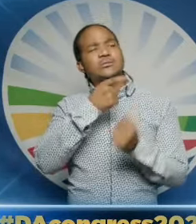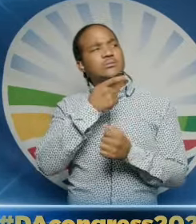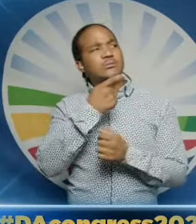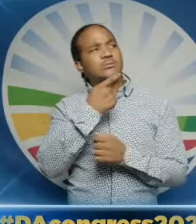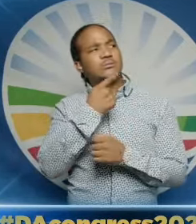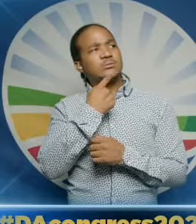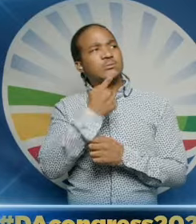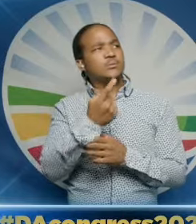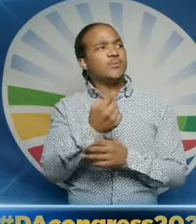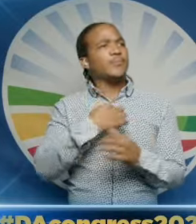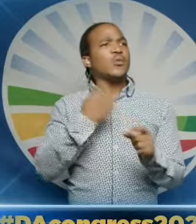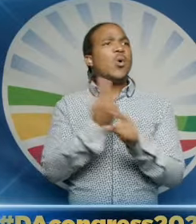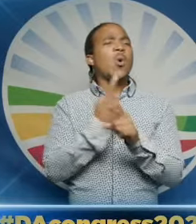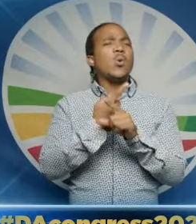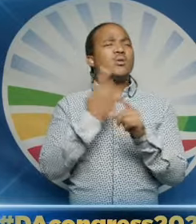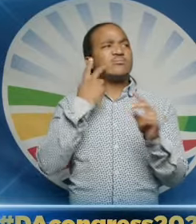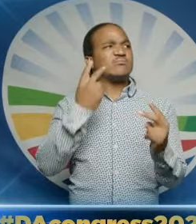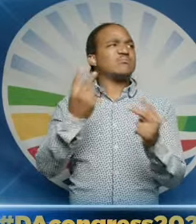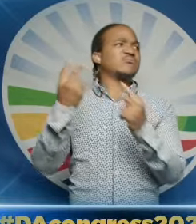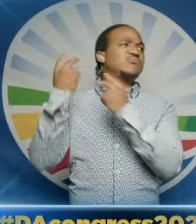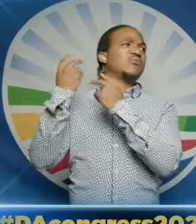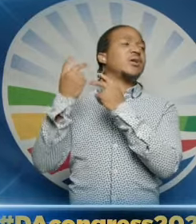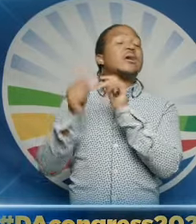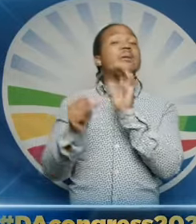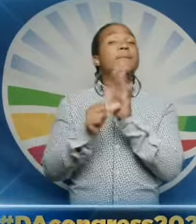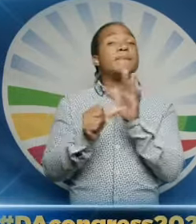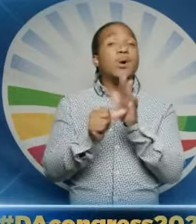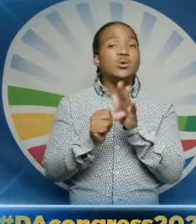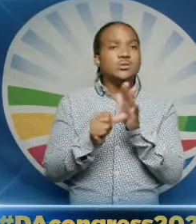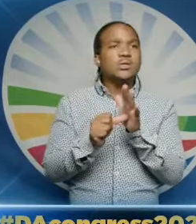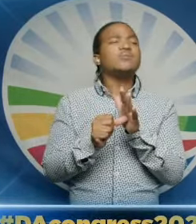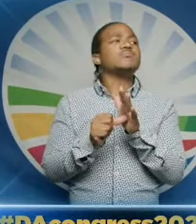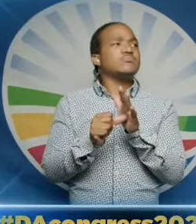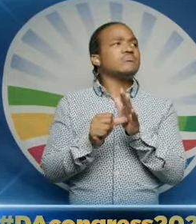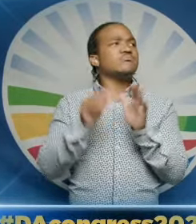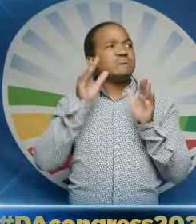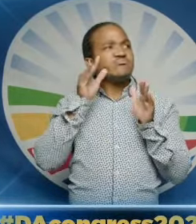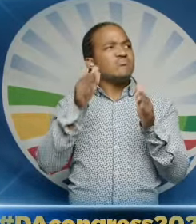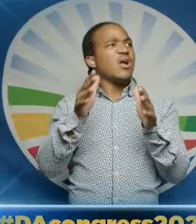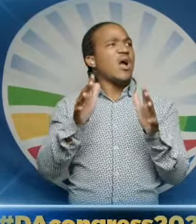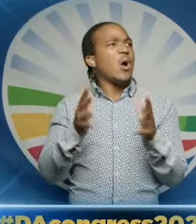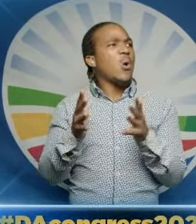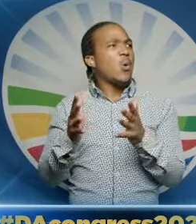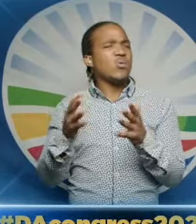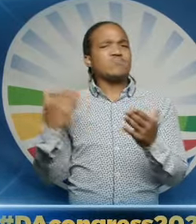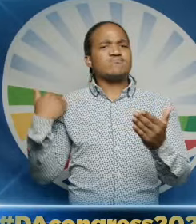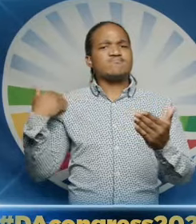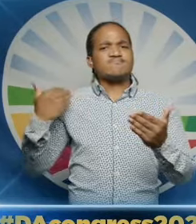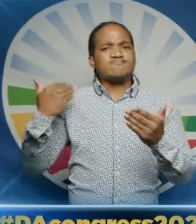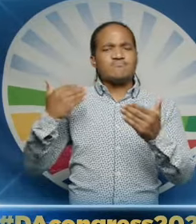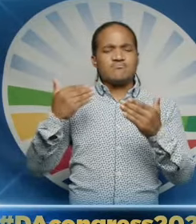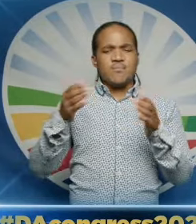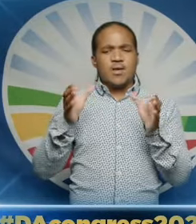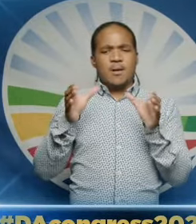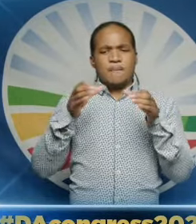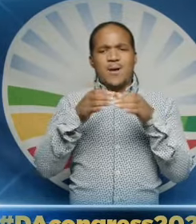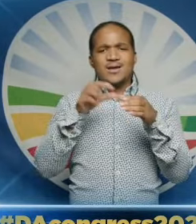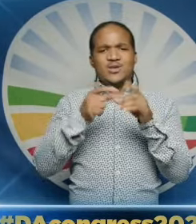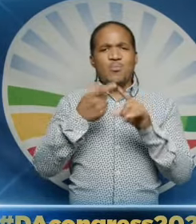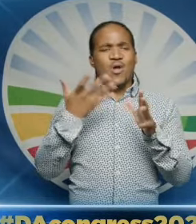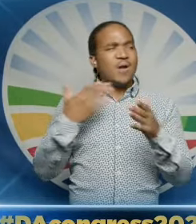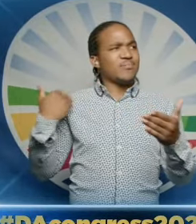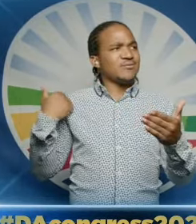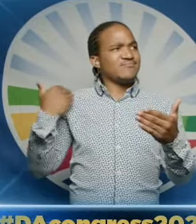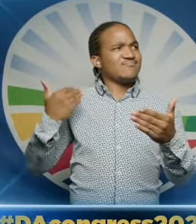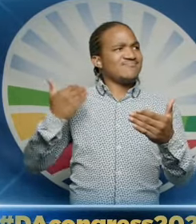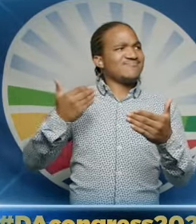I always look back on these things, and I think it's important to look back on history and just see how far the party has come. One, the politics of the